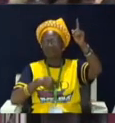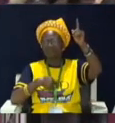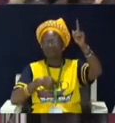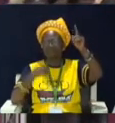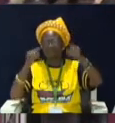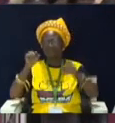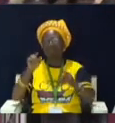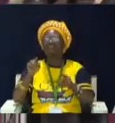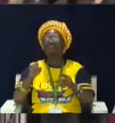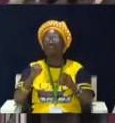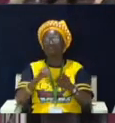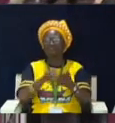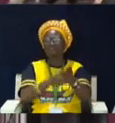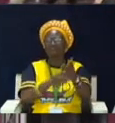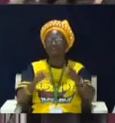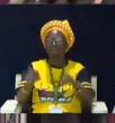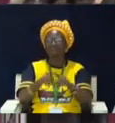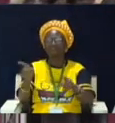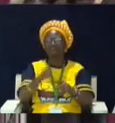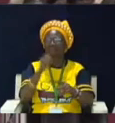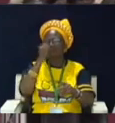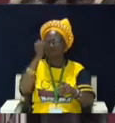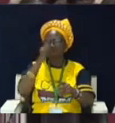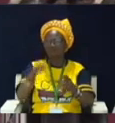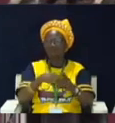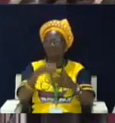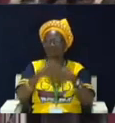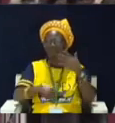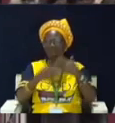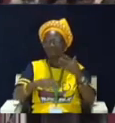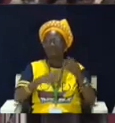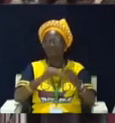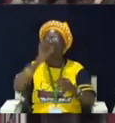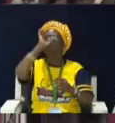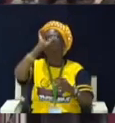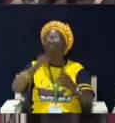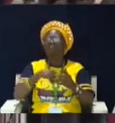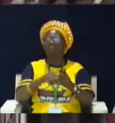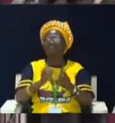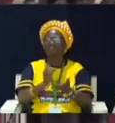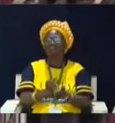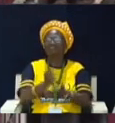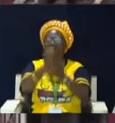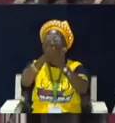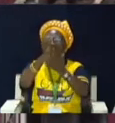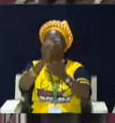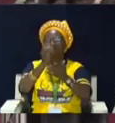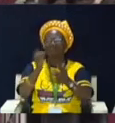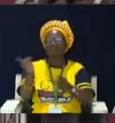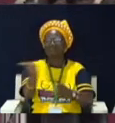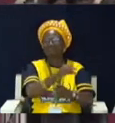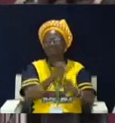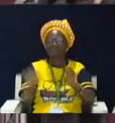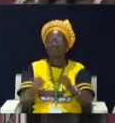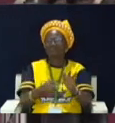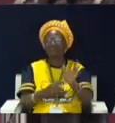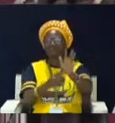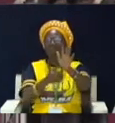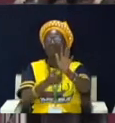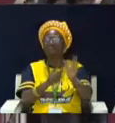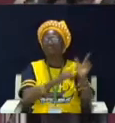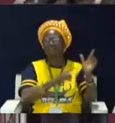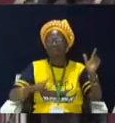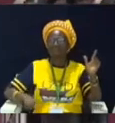For as often as ye eat this bread and drink this cup, ye do show the